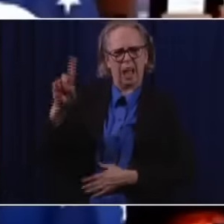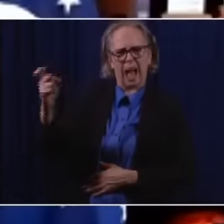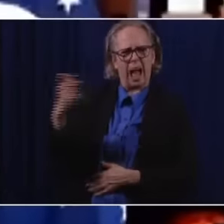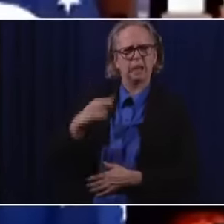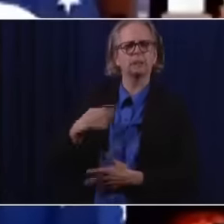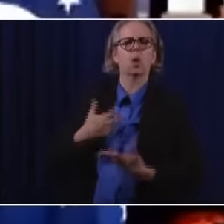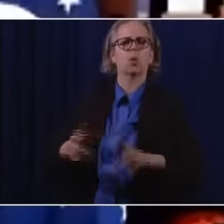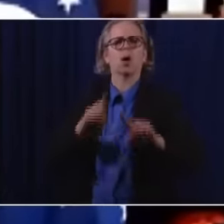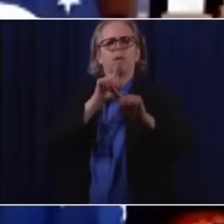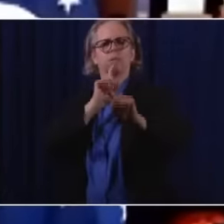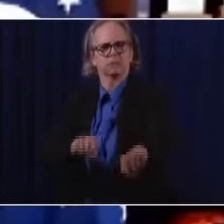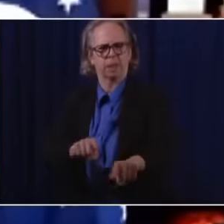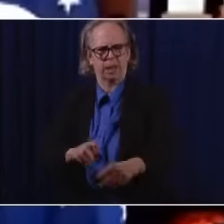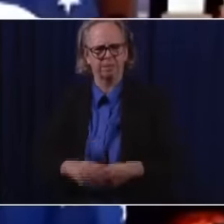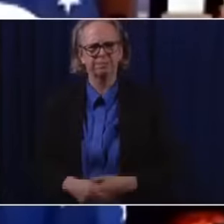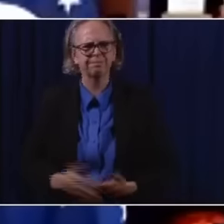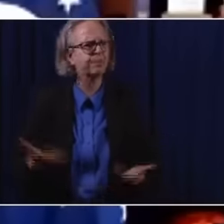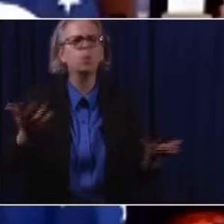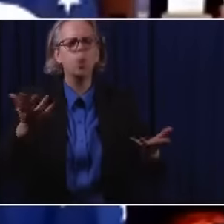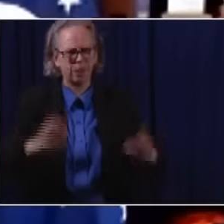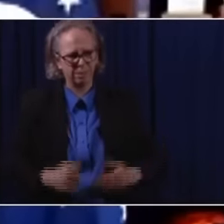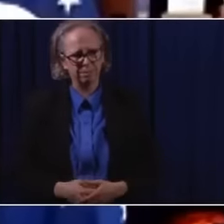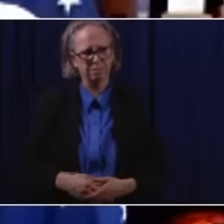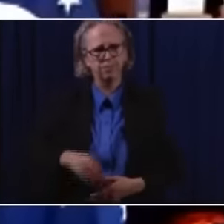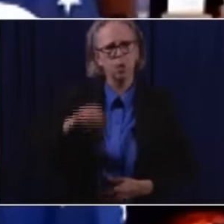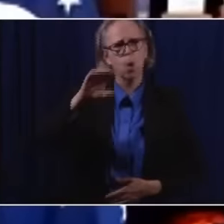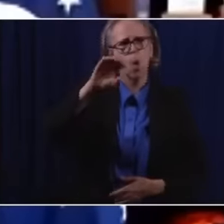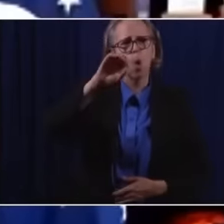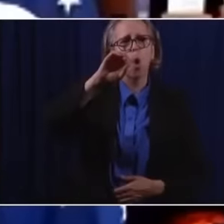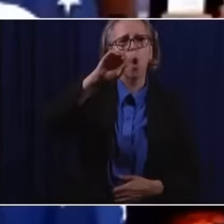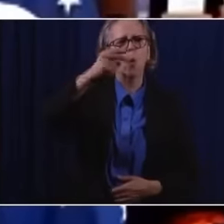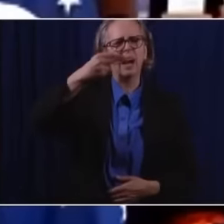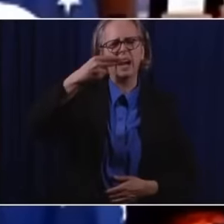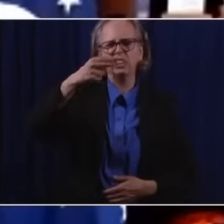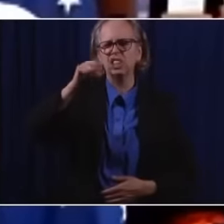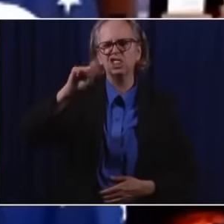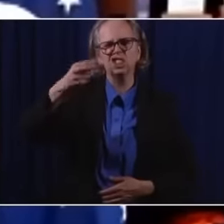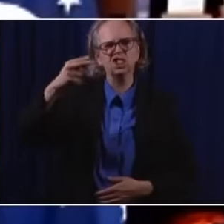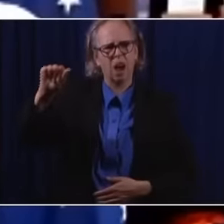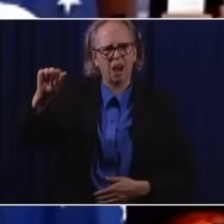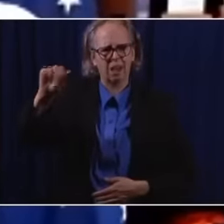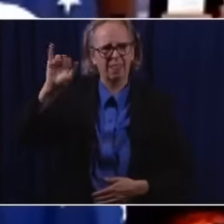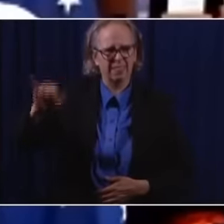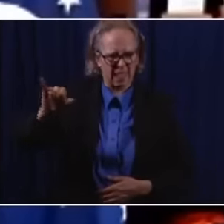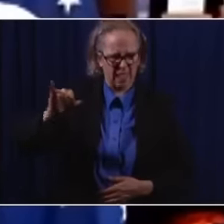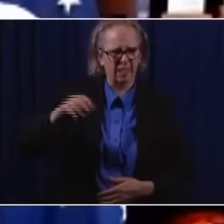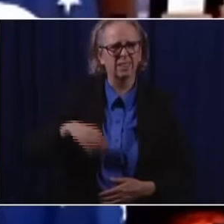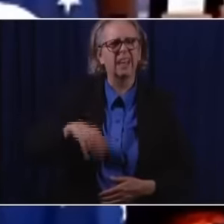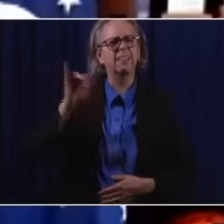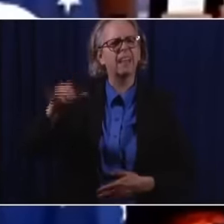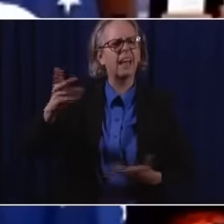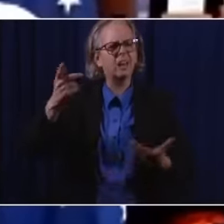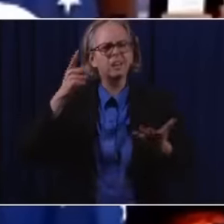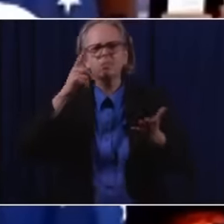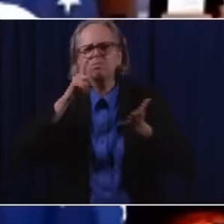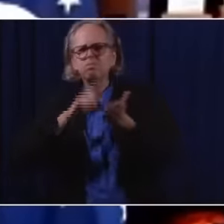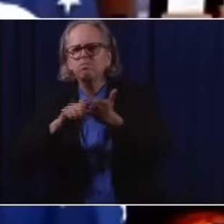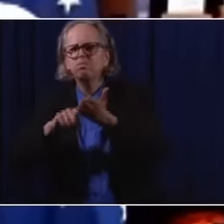Ohio High School Athletic Association and the events that they are overseeing, and how